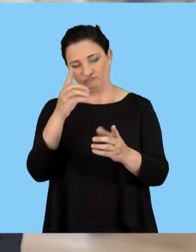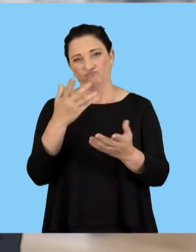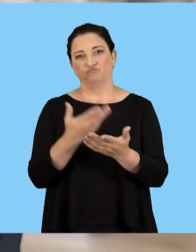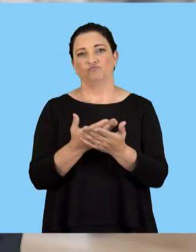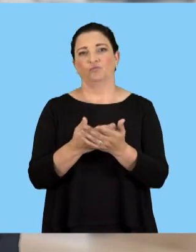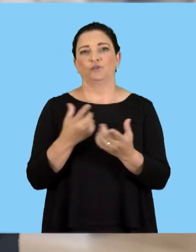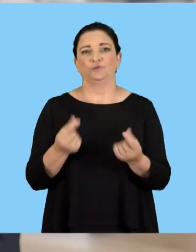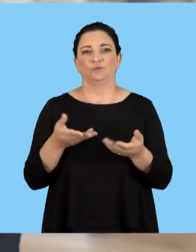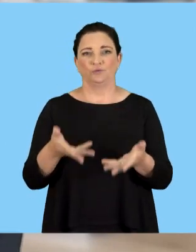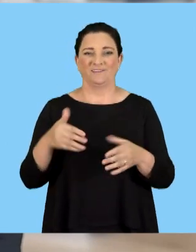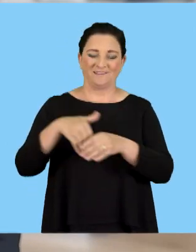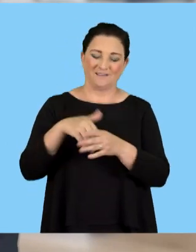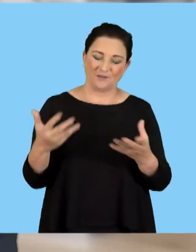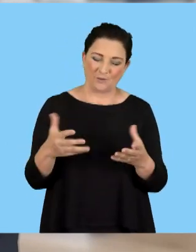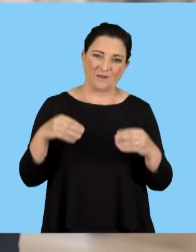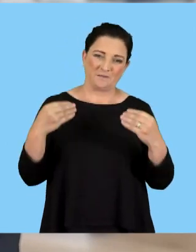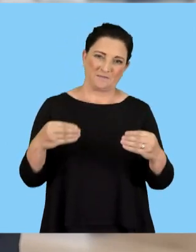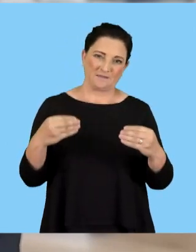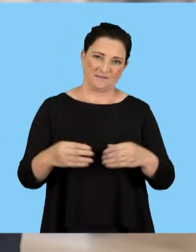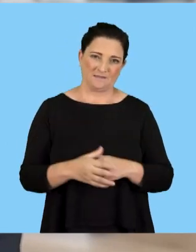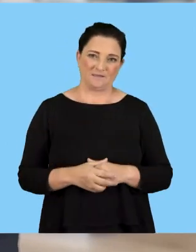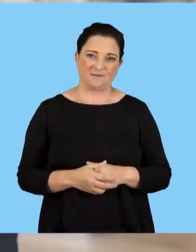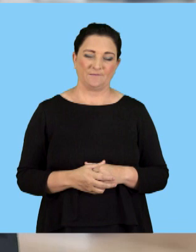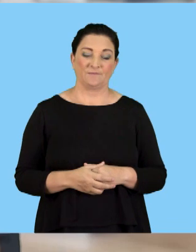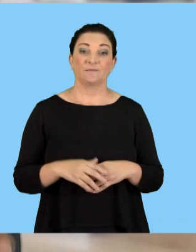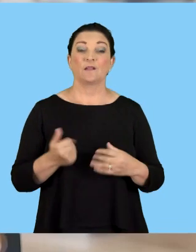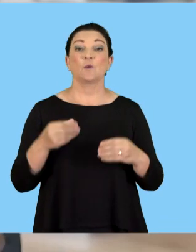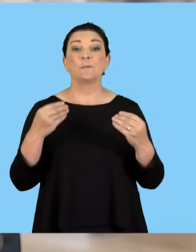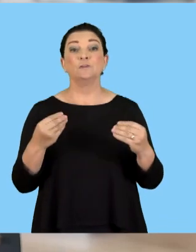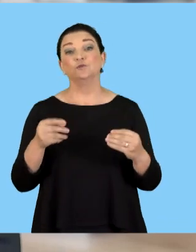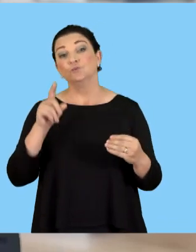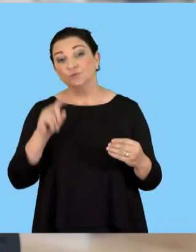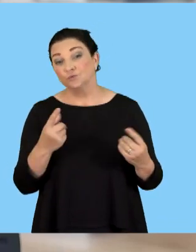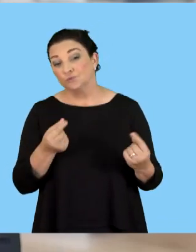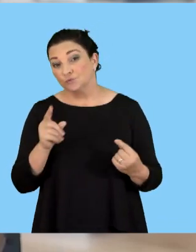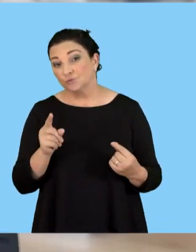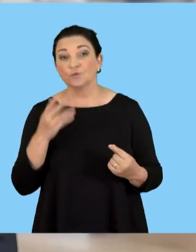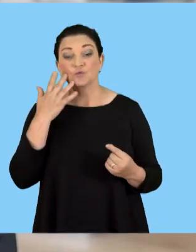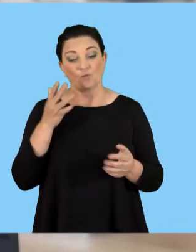and become the best business studies learner or business studies